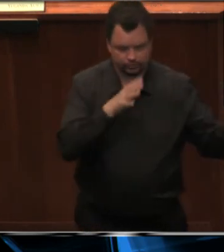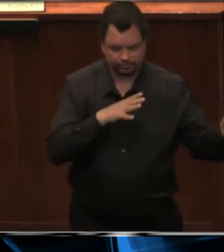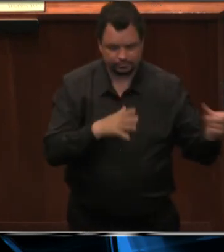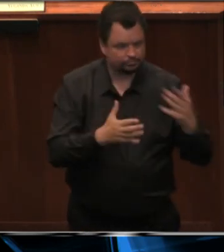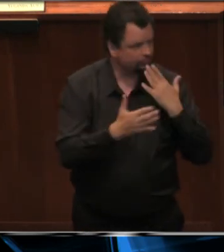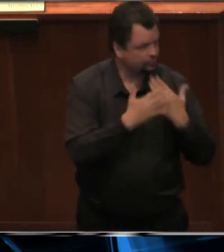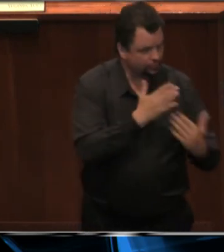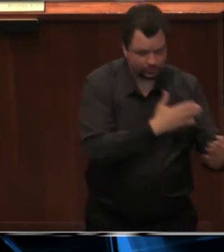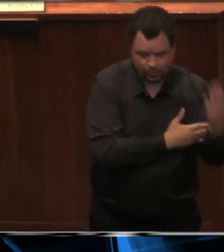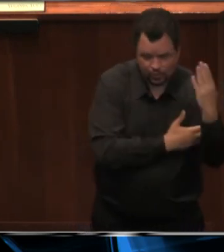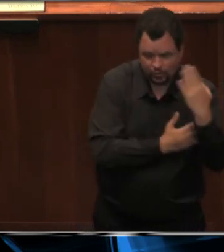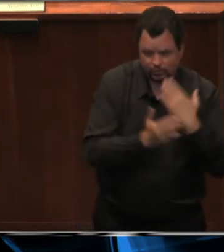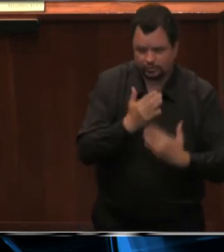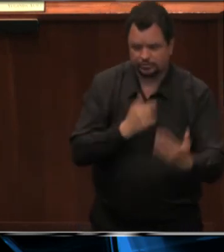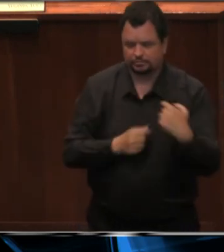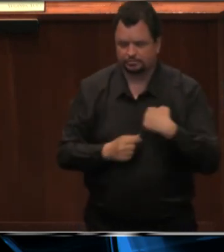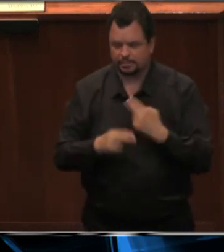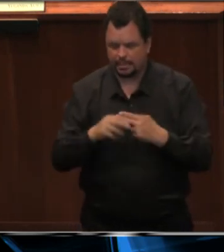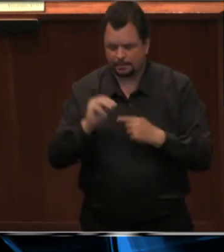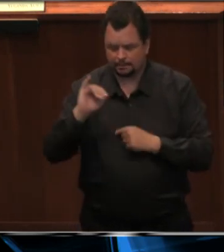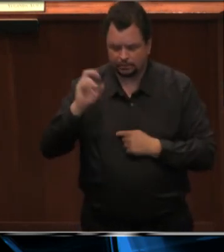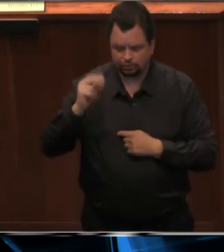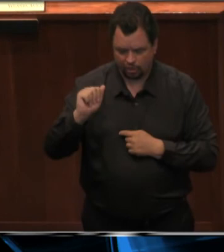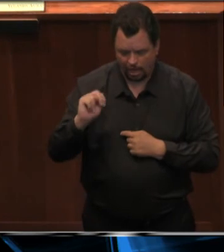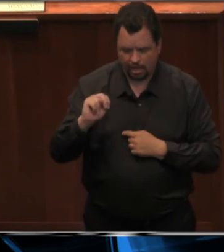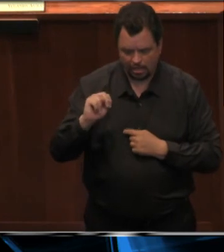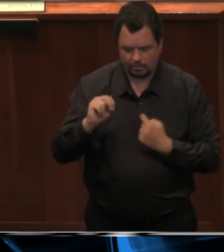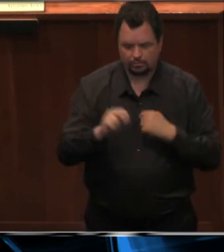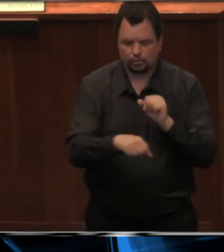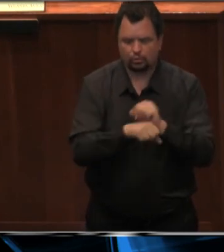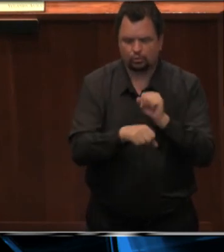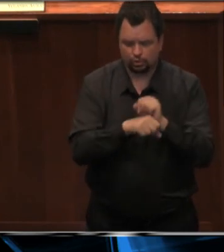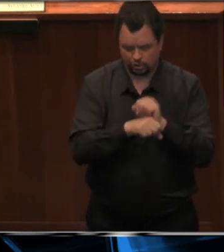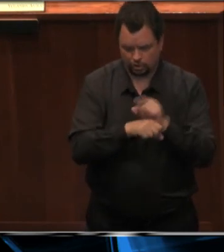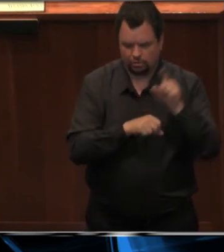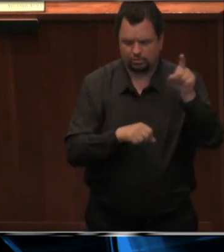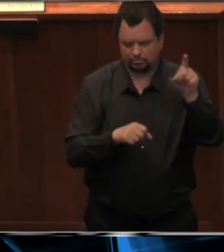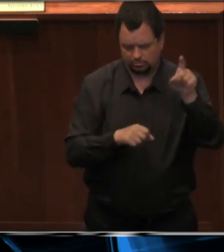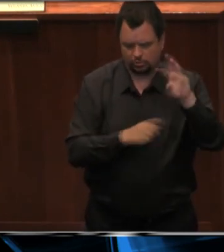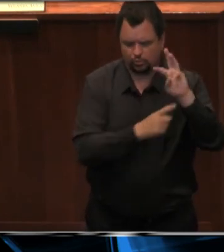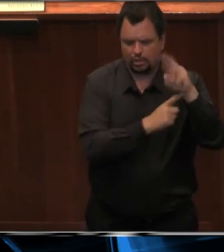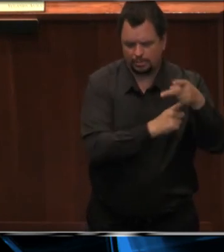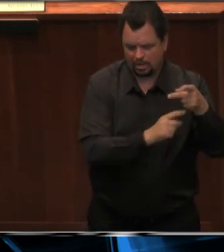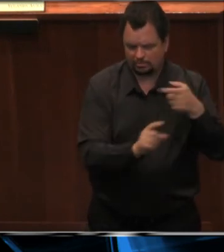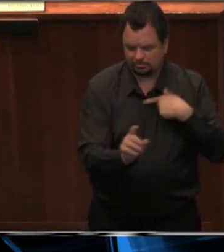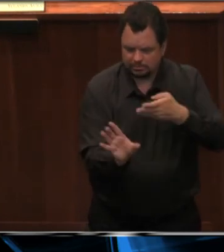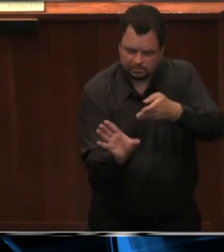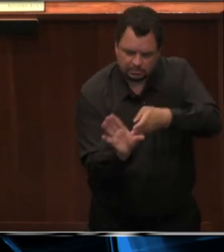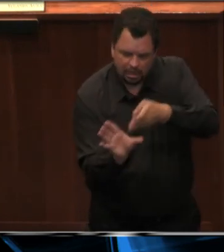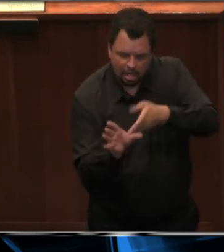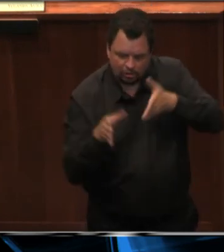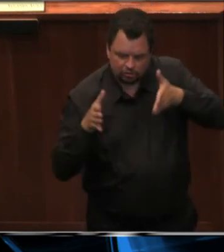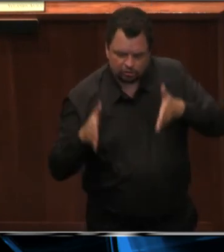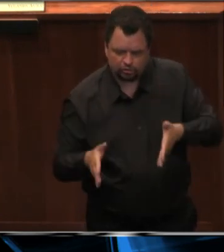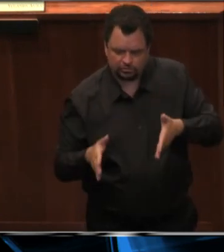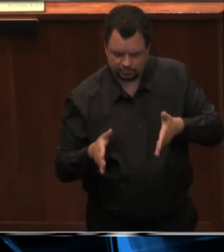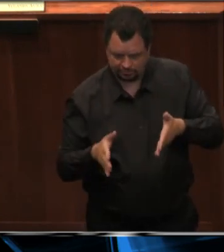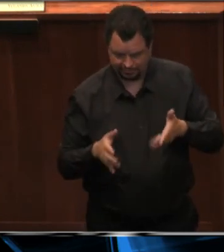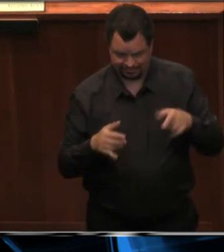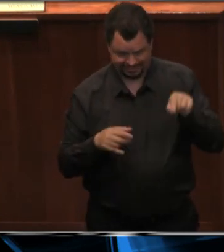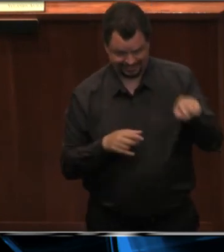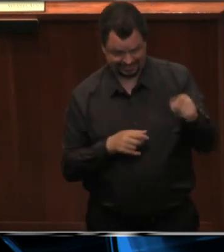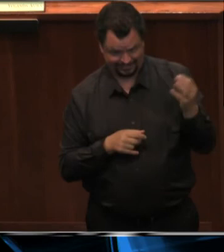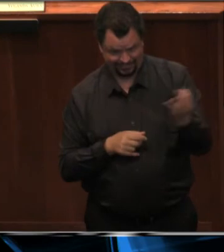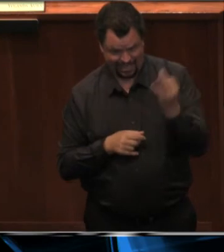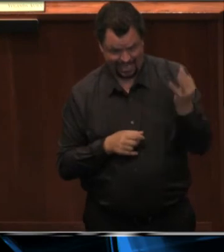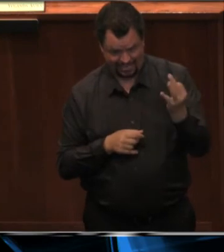school psychologist in Lewis Palmer School District in Monument, Colorado. This Friday, if I choose to sign my contract, I will be starting my 19th